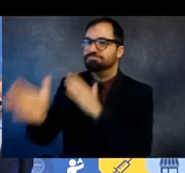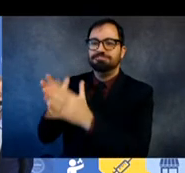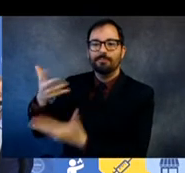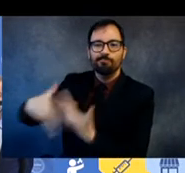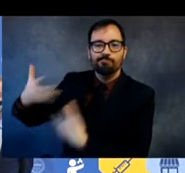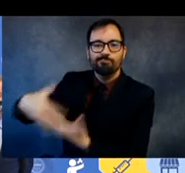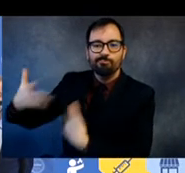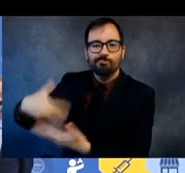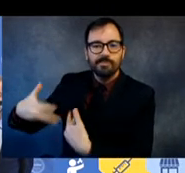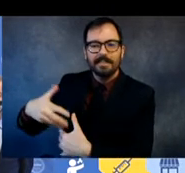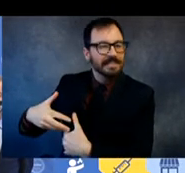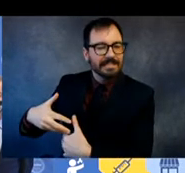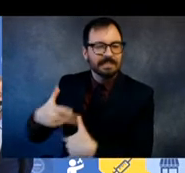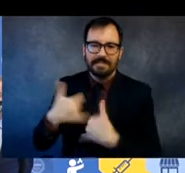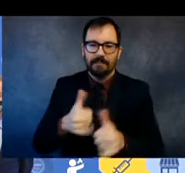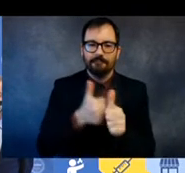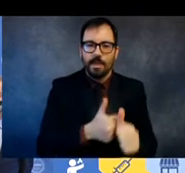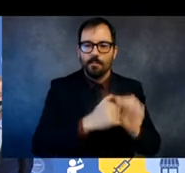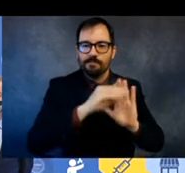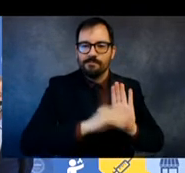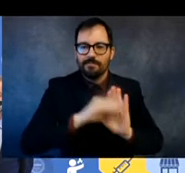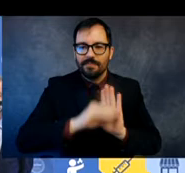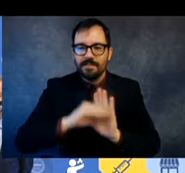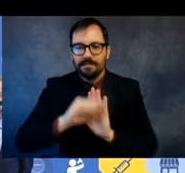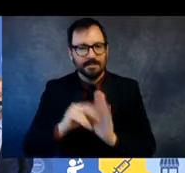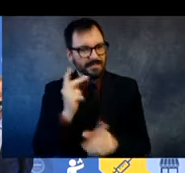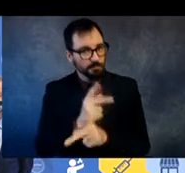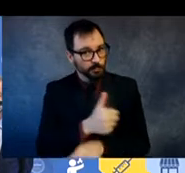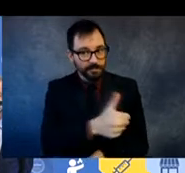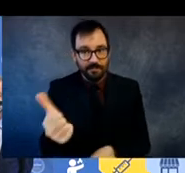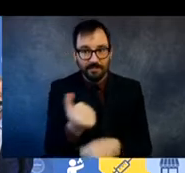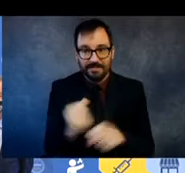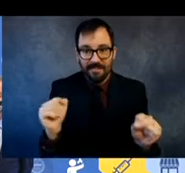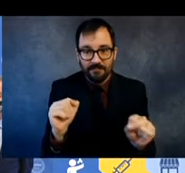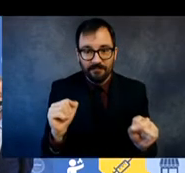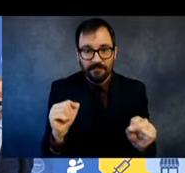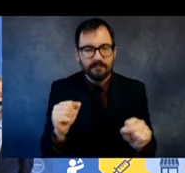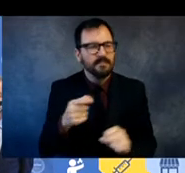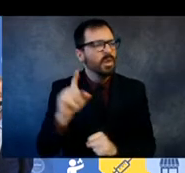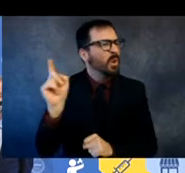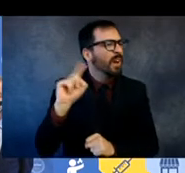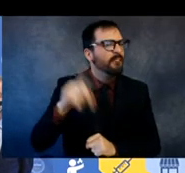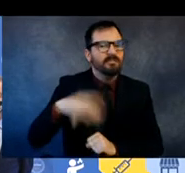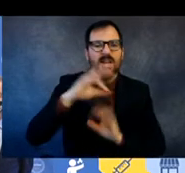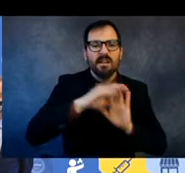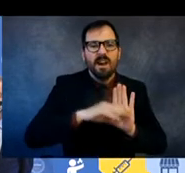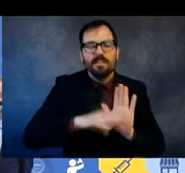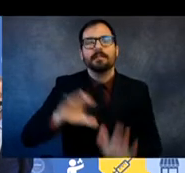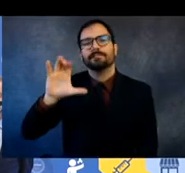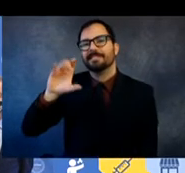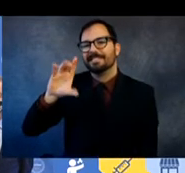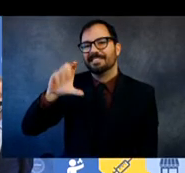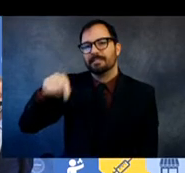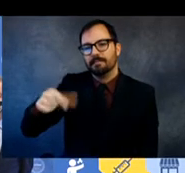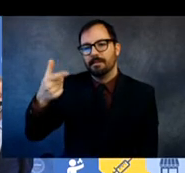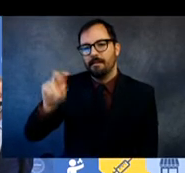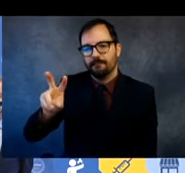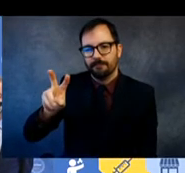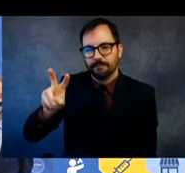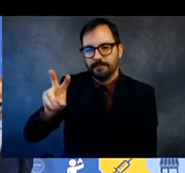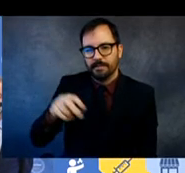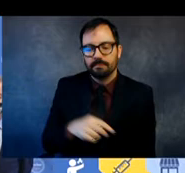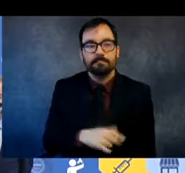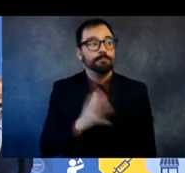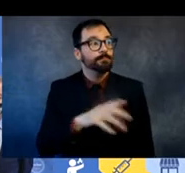yourself safe. You can get those guidelines at cdc.gov. St. Patrick's Day is this week, and I want to thank the